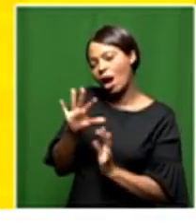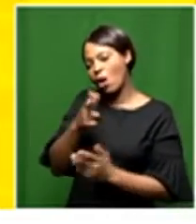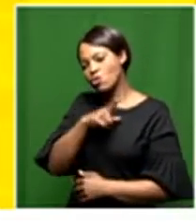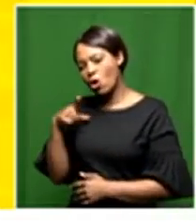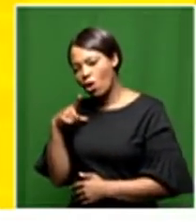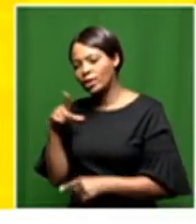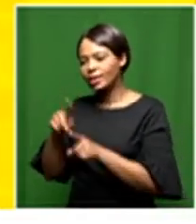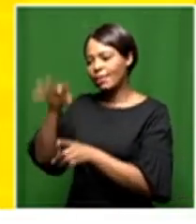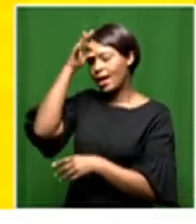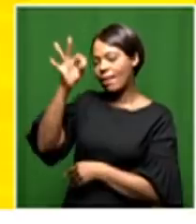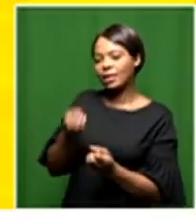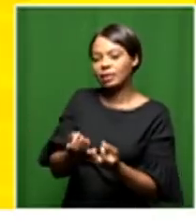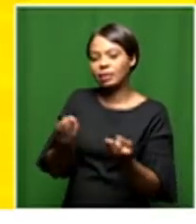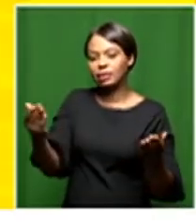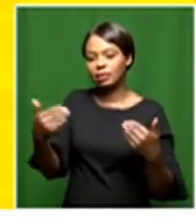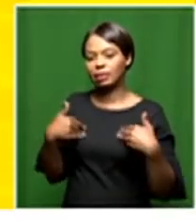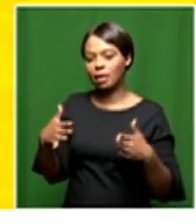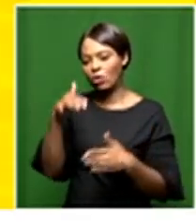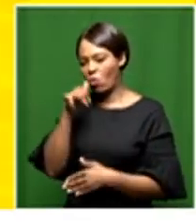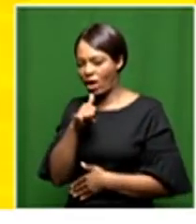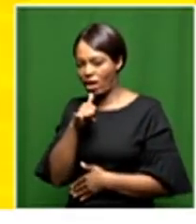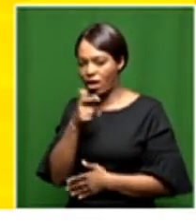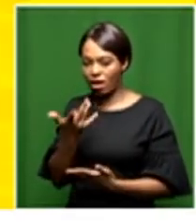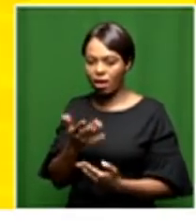government intend starting on this rollout plan?